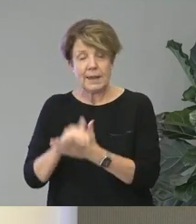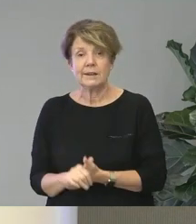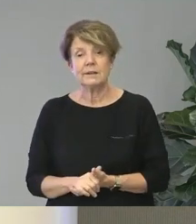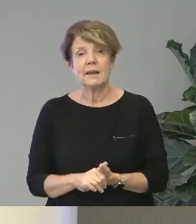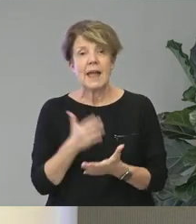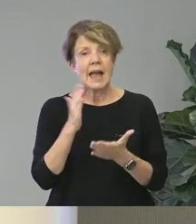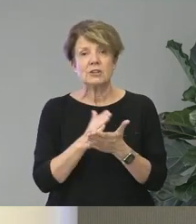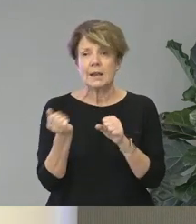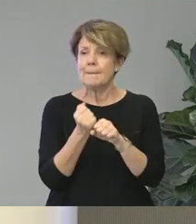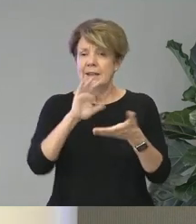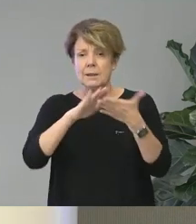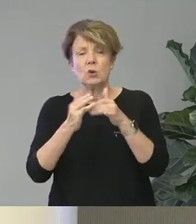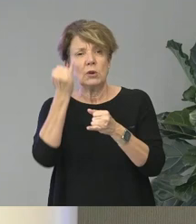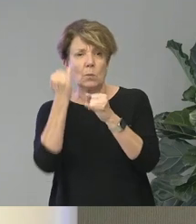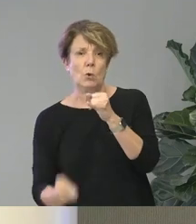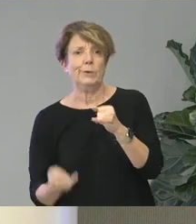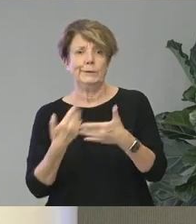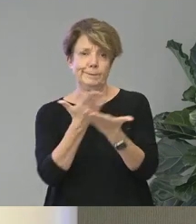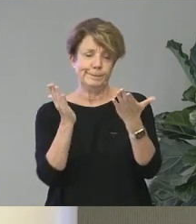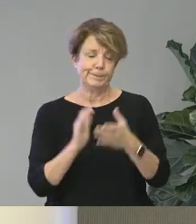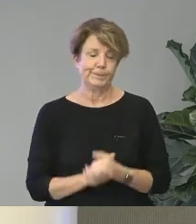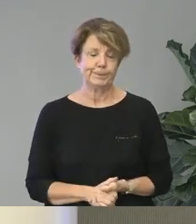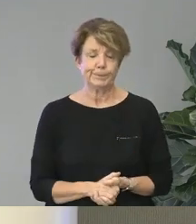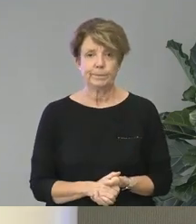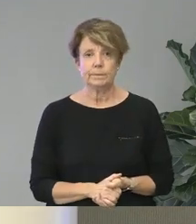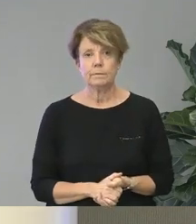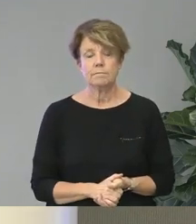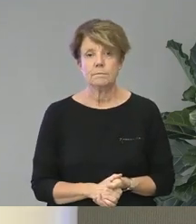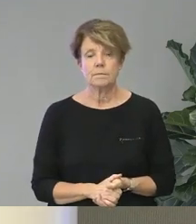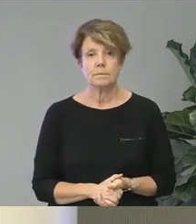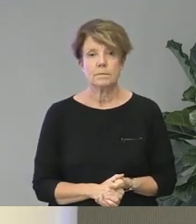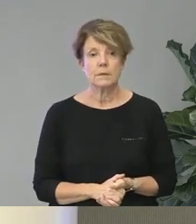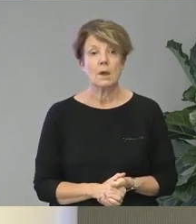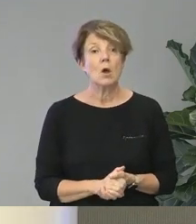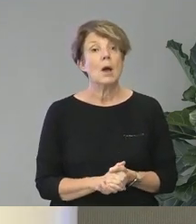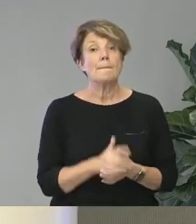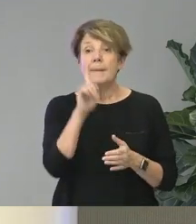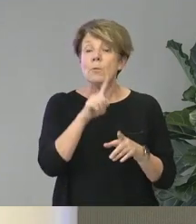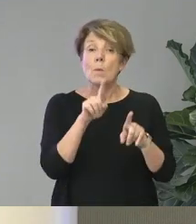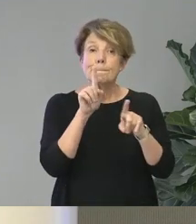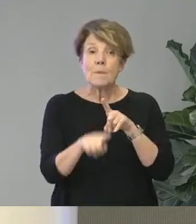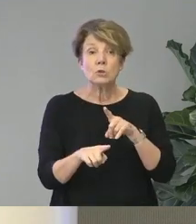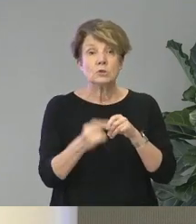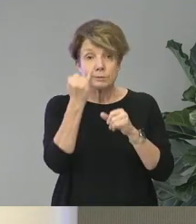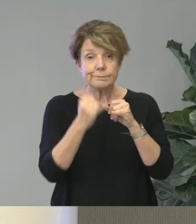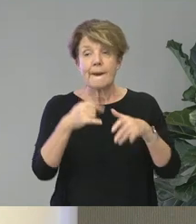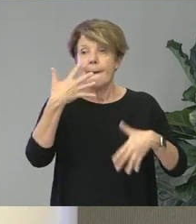degrades society at large. Often those most harmed by human rights breaches are the